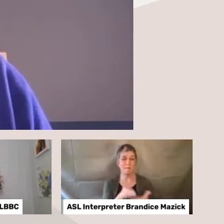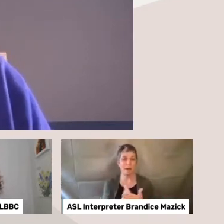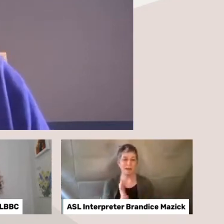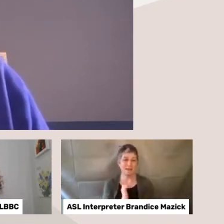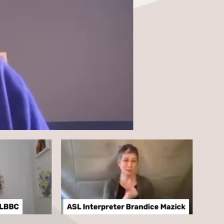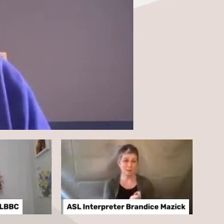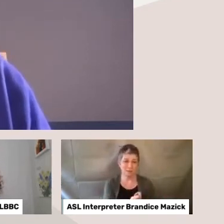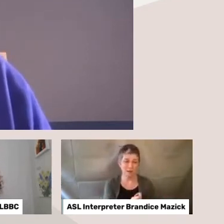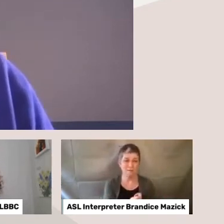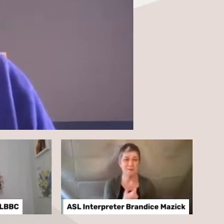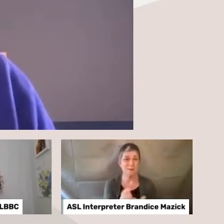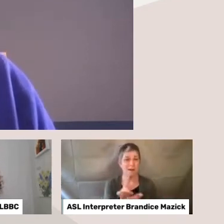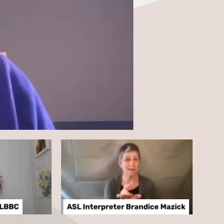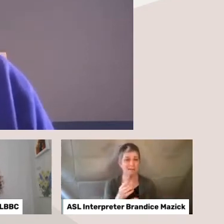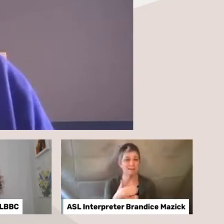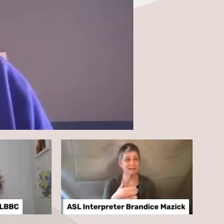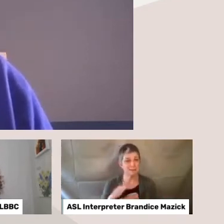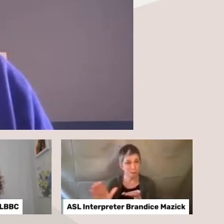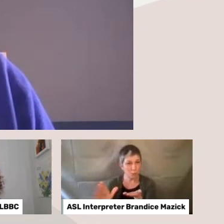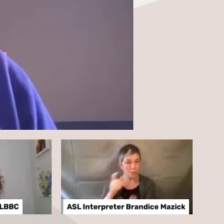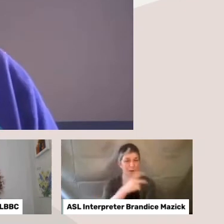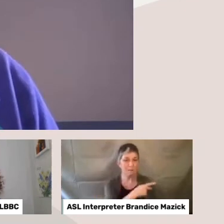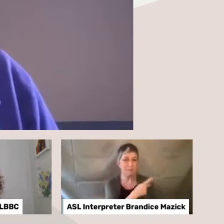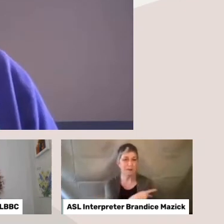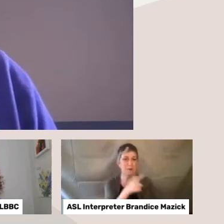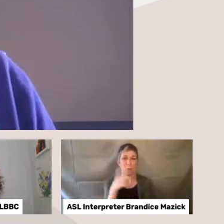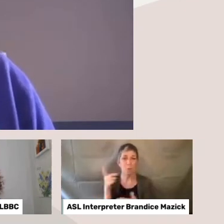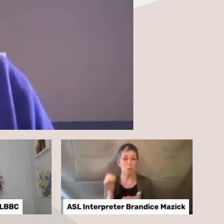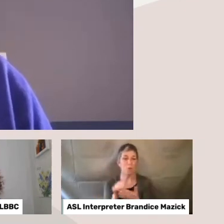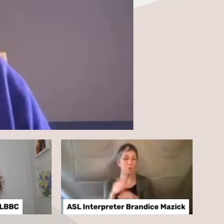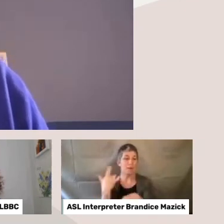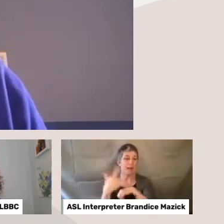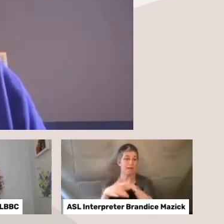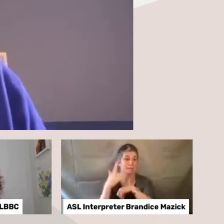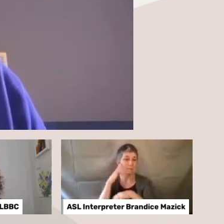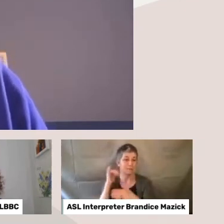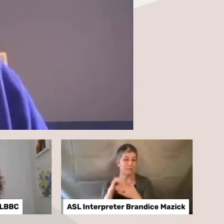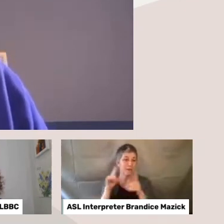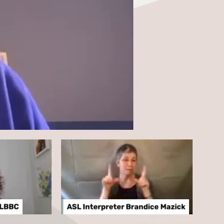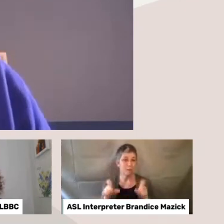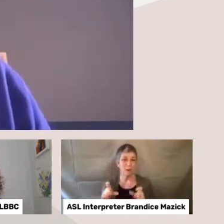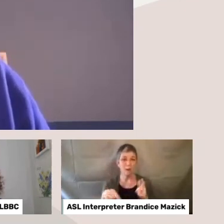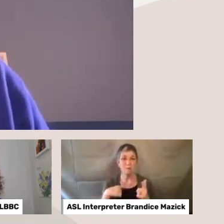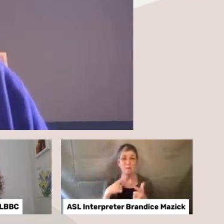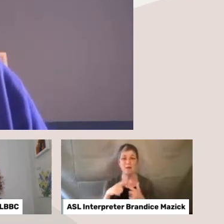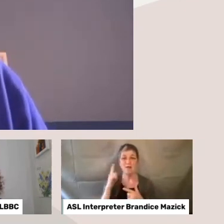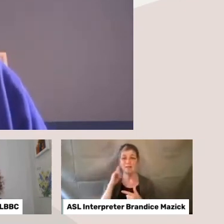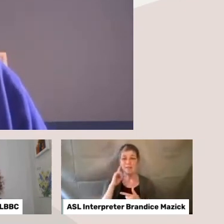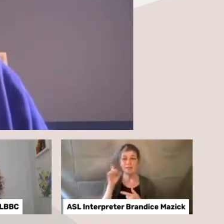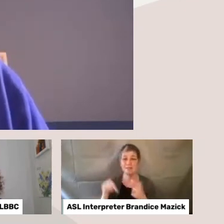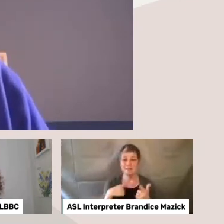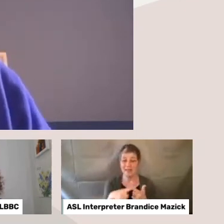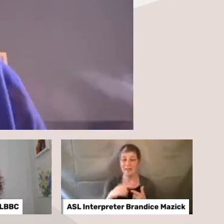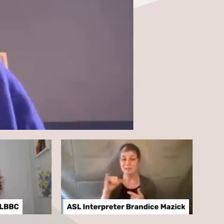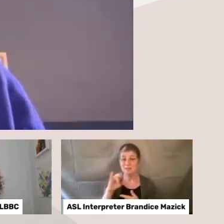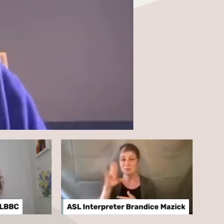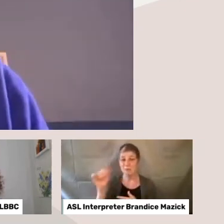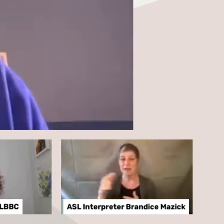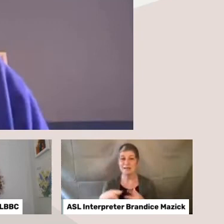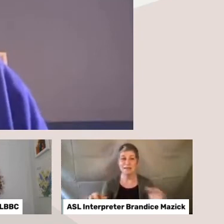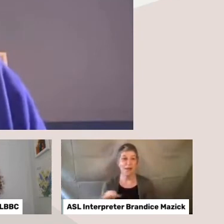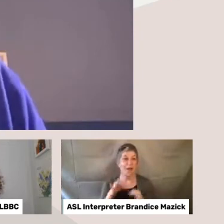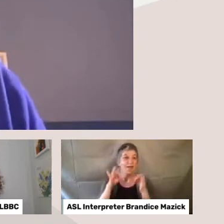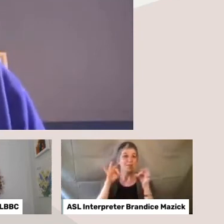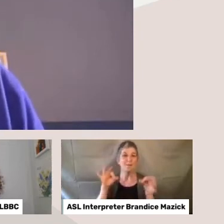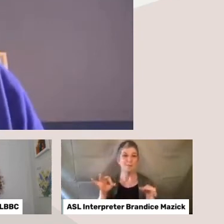ourselves by excluding patients that are eligible for a clinical trial, because then we get to what Julia said, a perfect